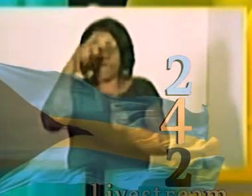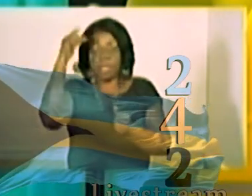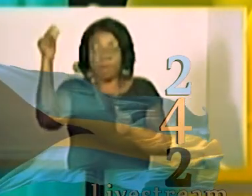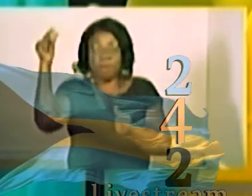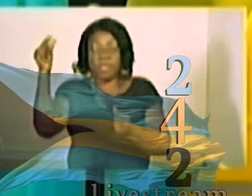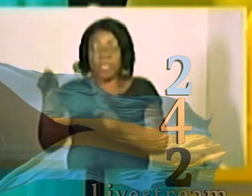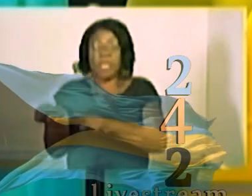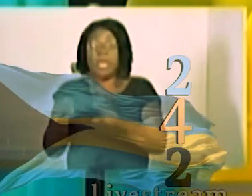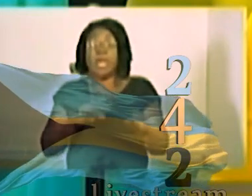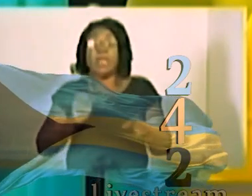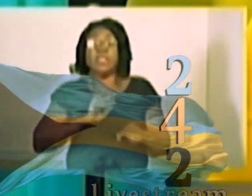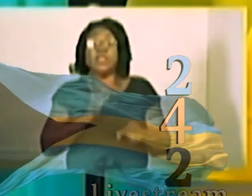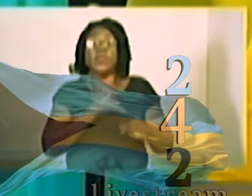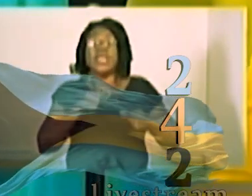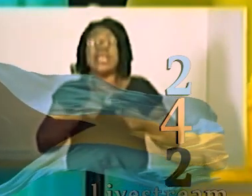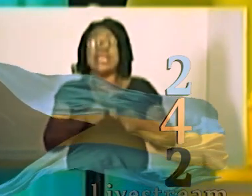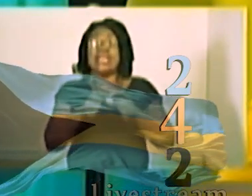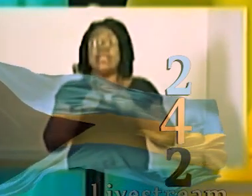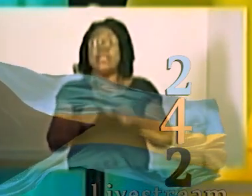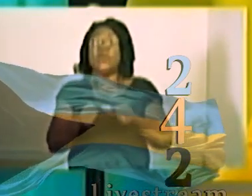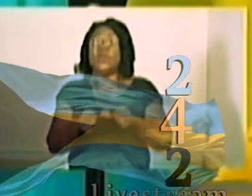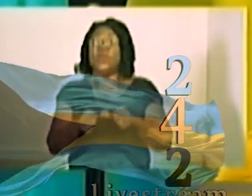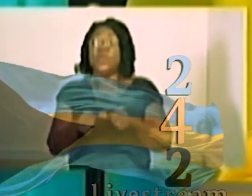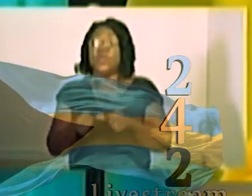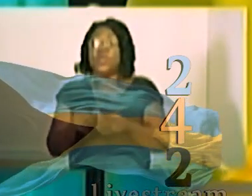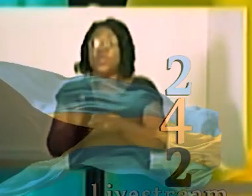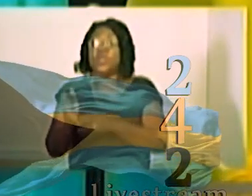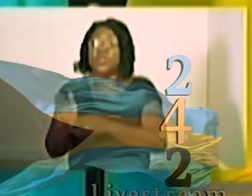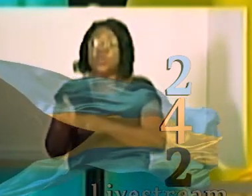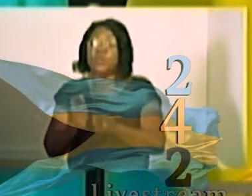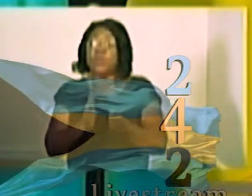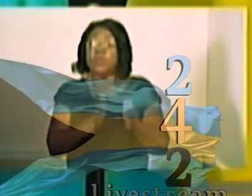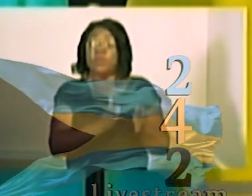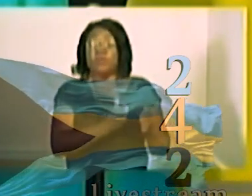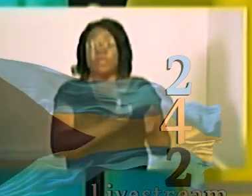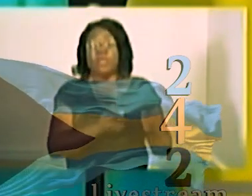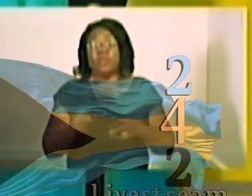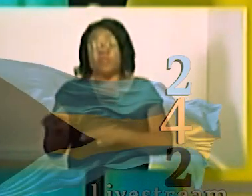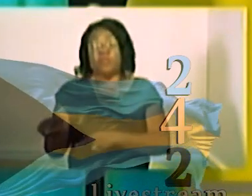as we continue to refine our travel processes.